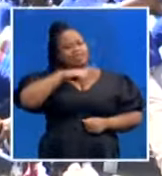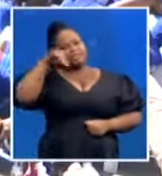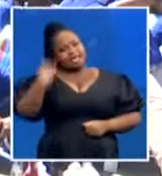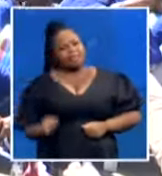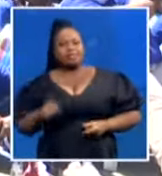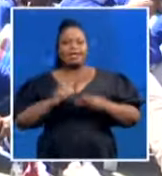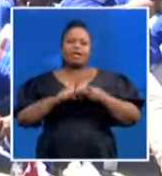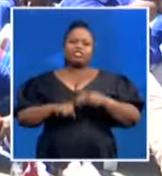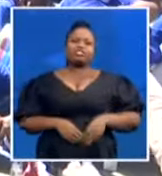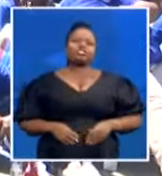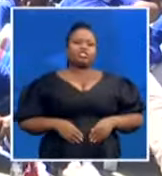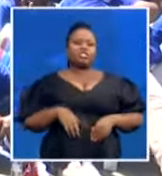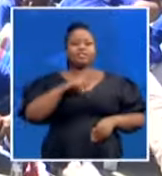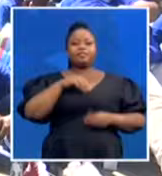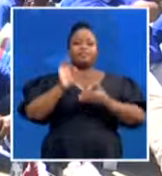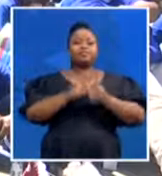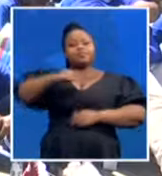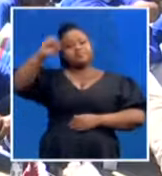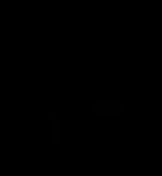Viva Viva!